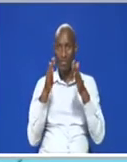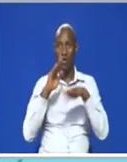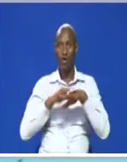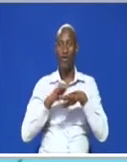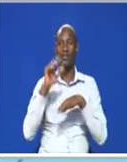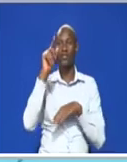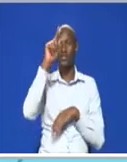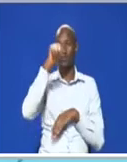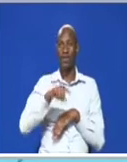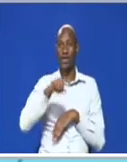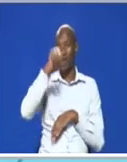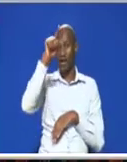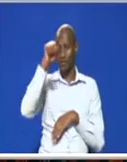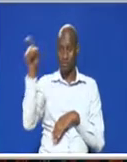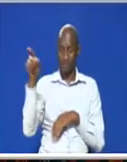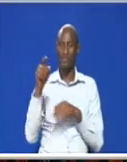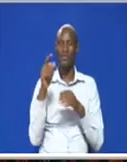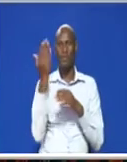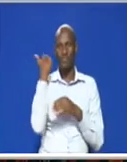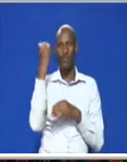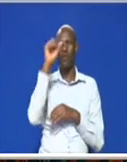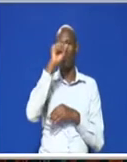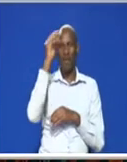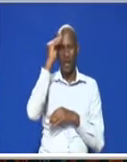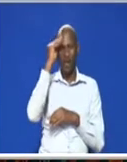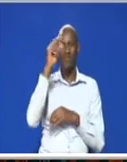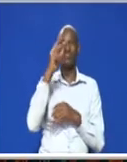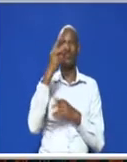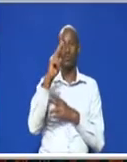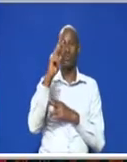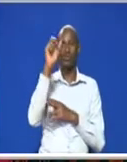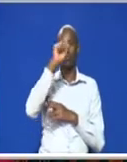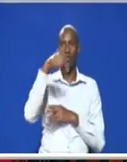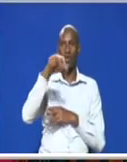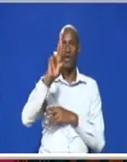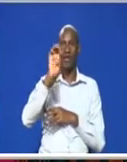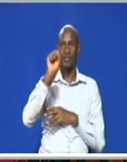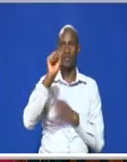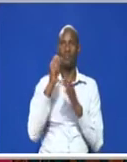square root. The other day, we looked at the squares of numbers.